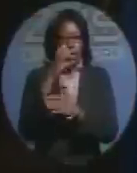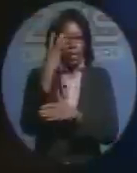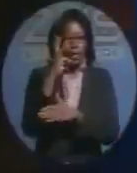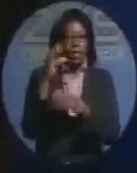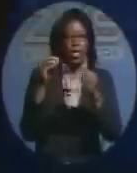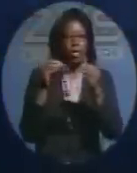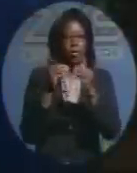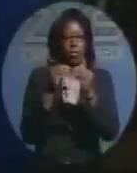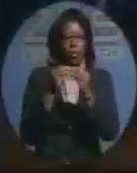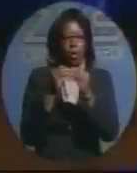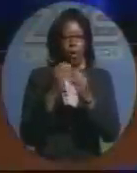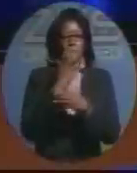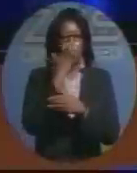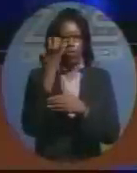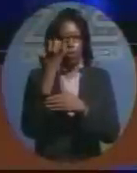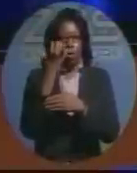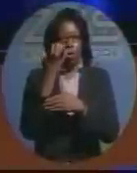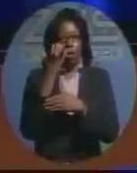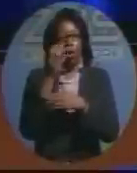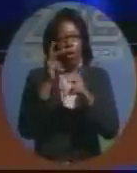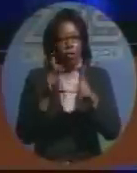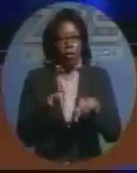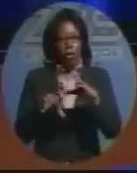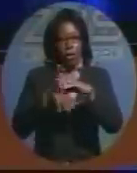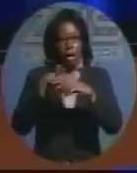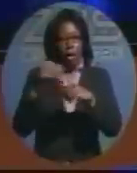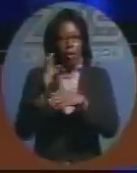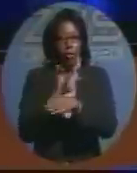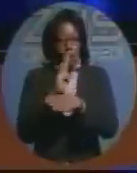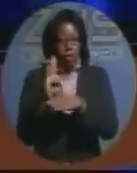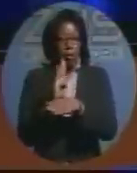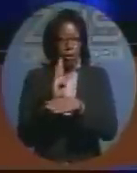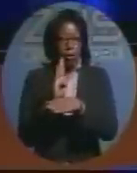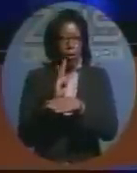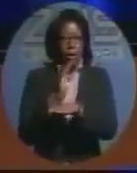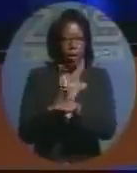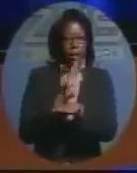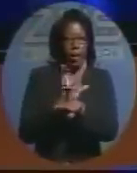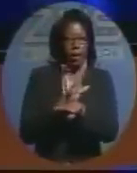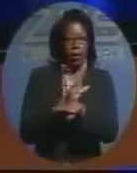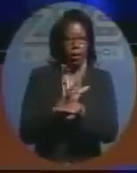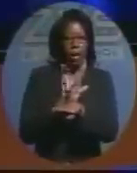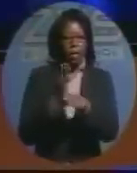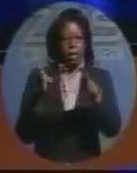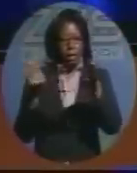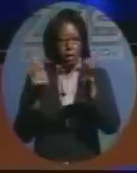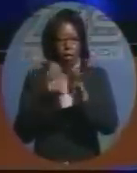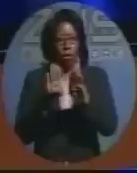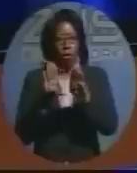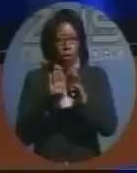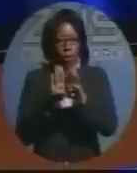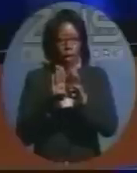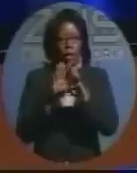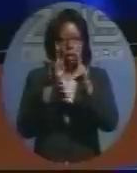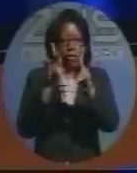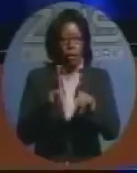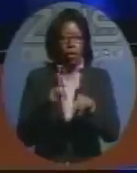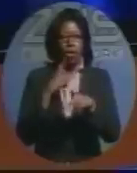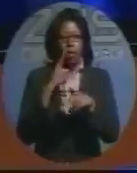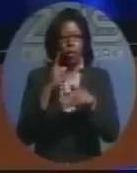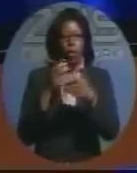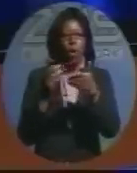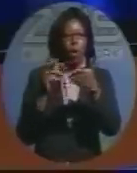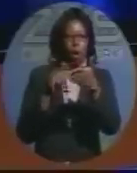16 more straw vendors are out of business tonight, and the Straw Market Authority continues its systematic shutdown of vendors who owe